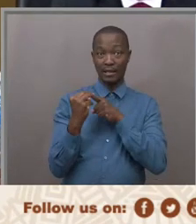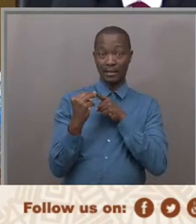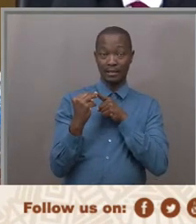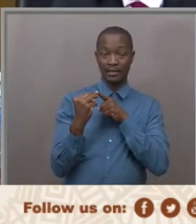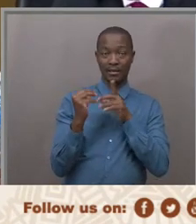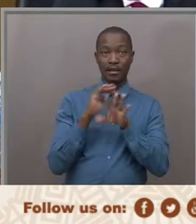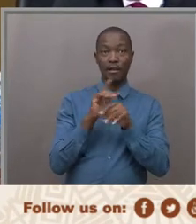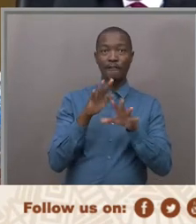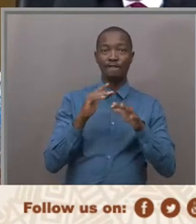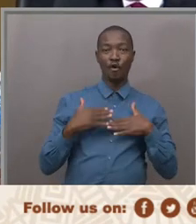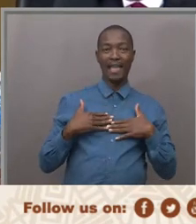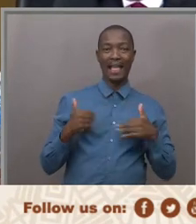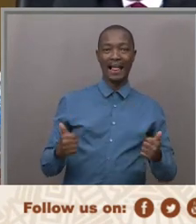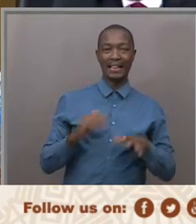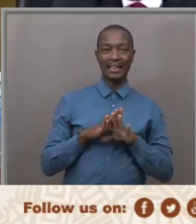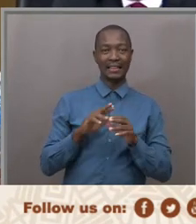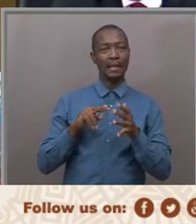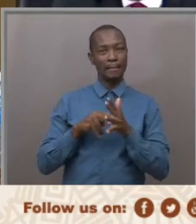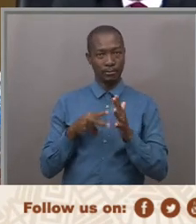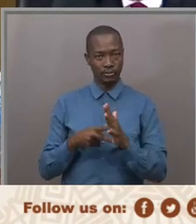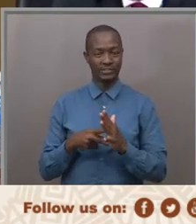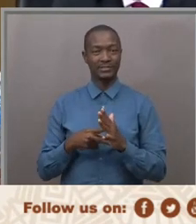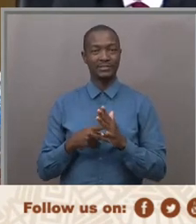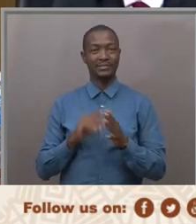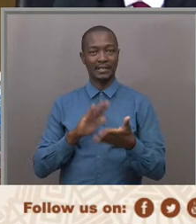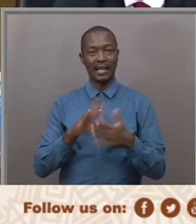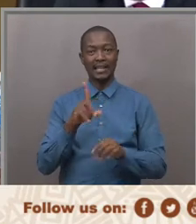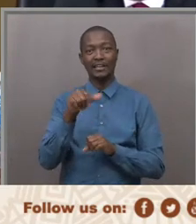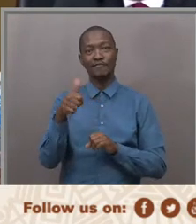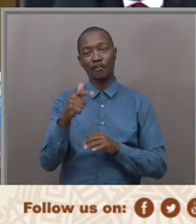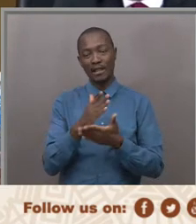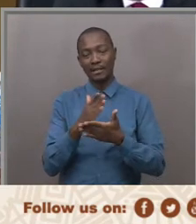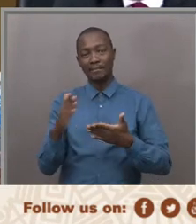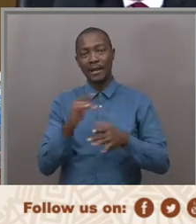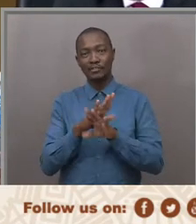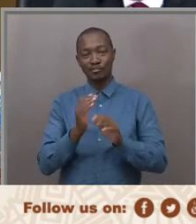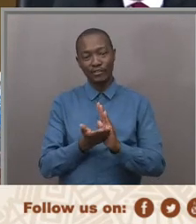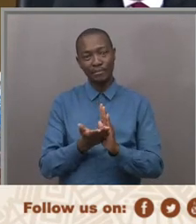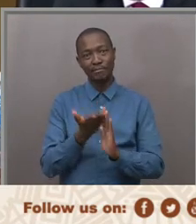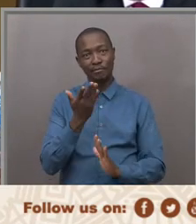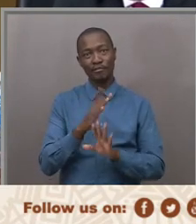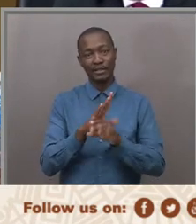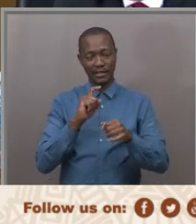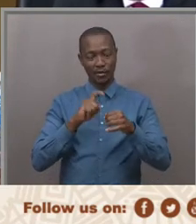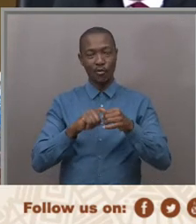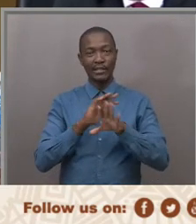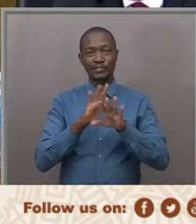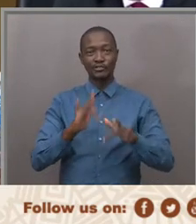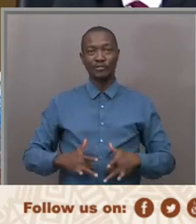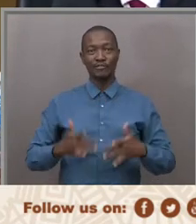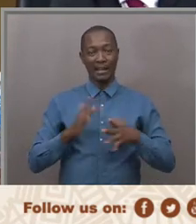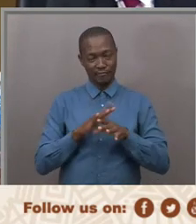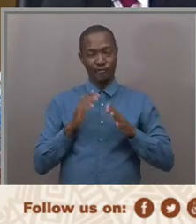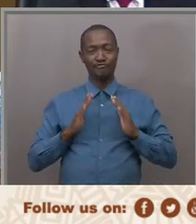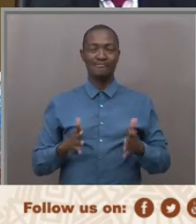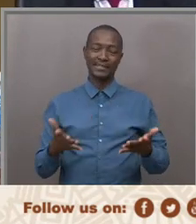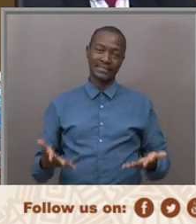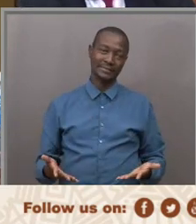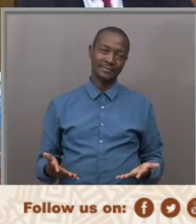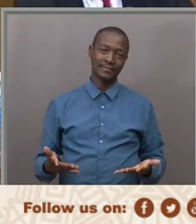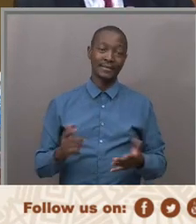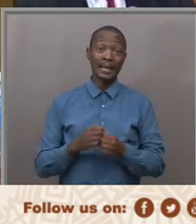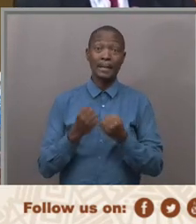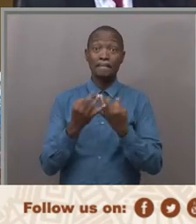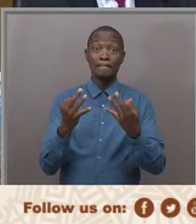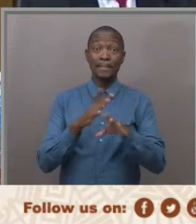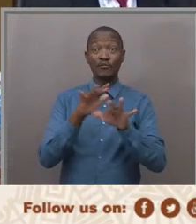for health purposes and for other parts of improving the quality of life of humanity. And many of you would